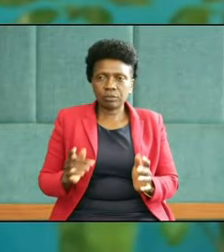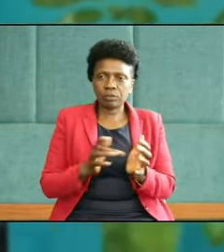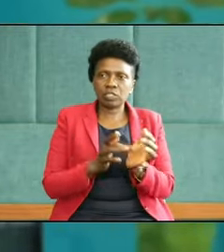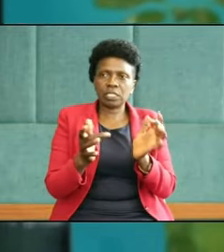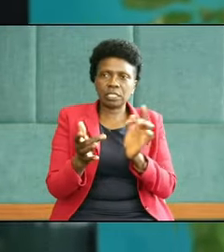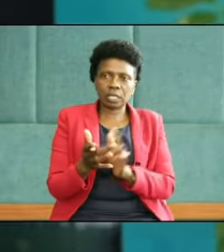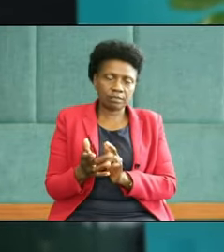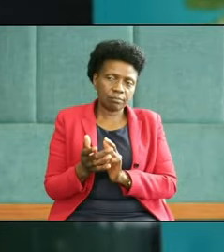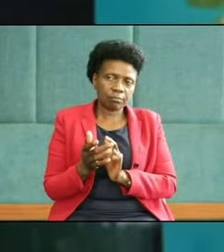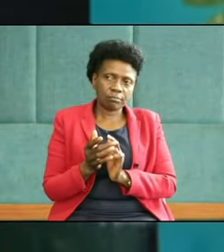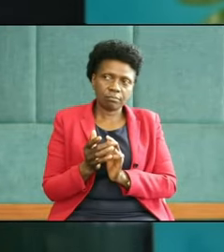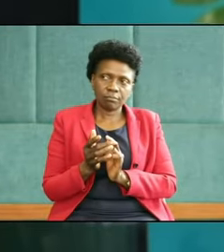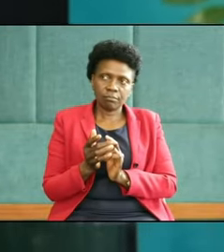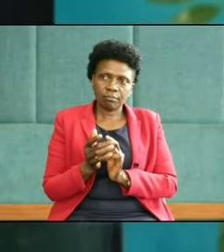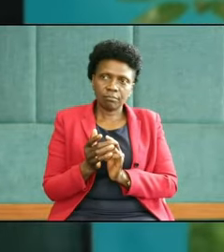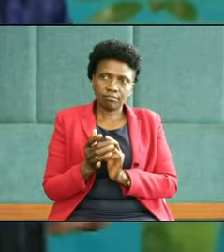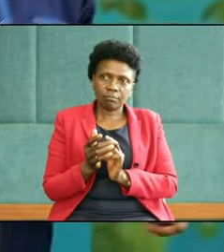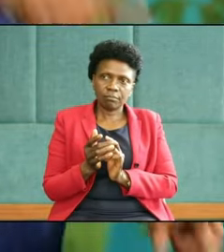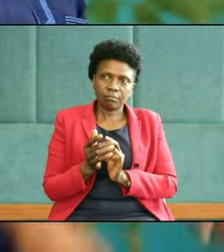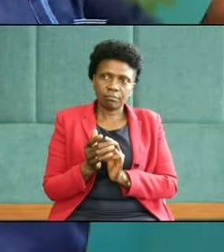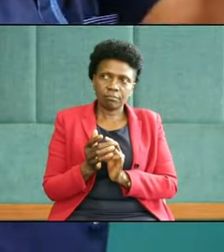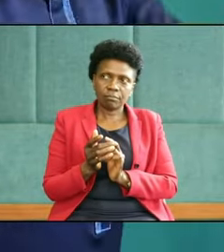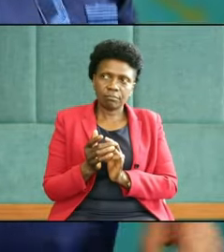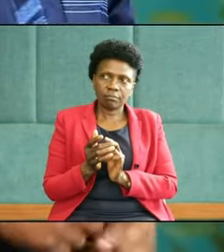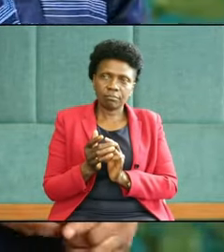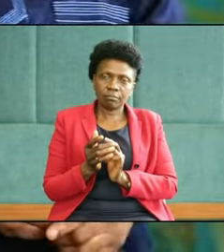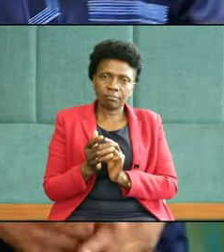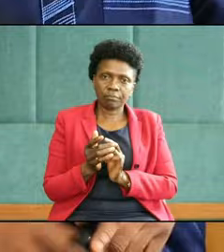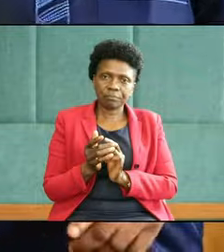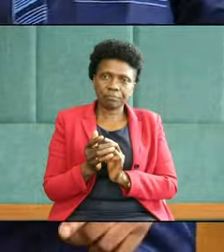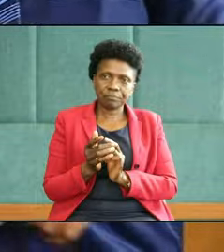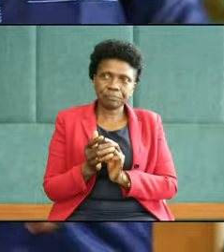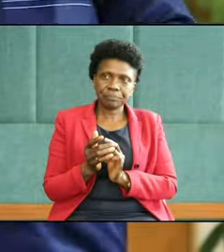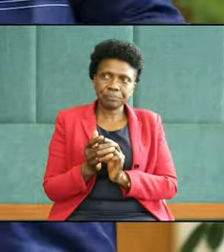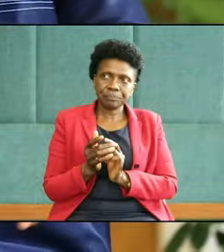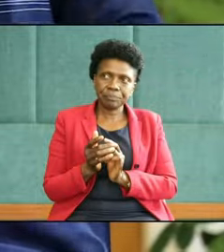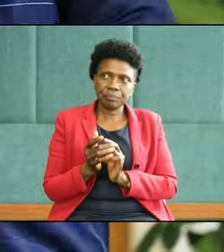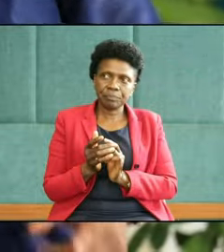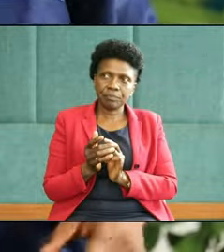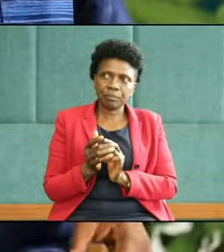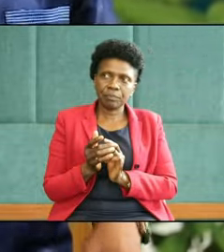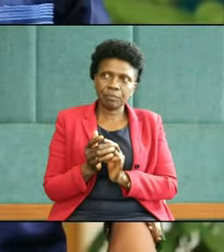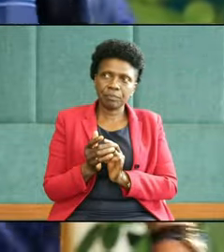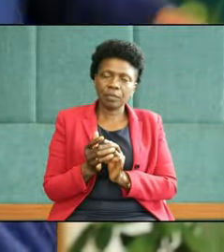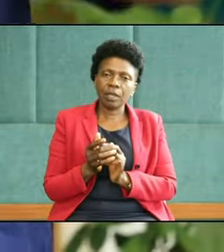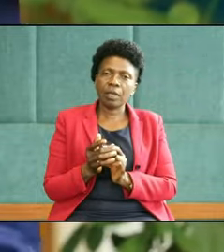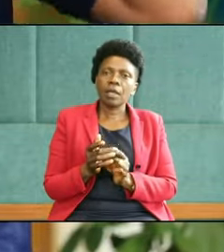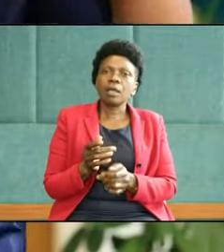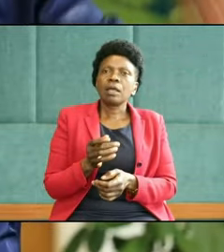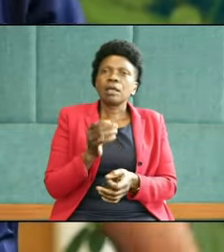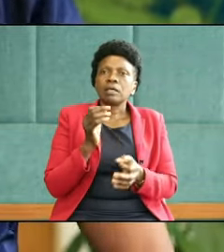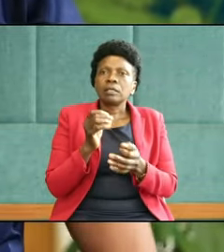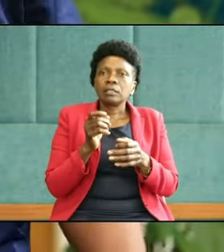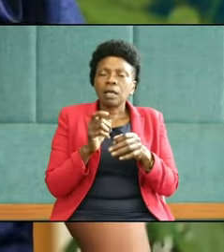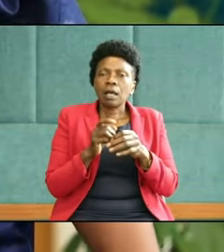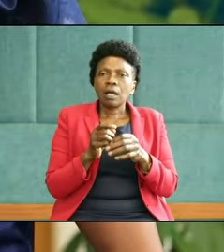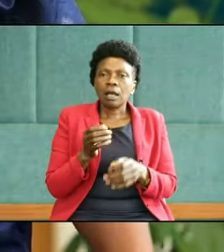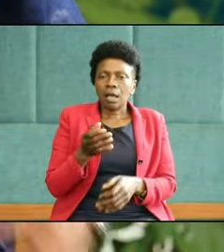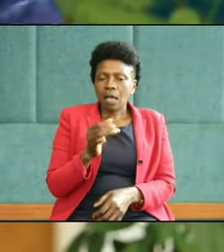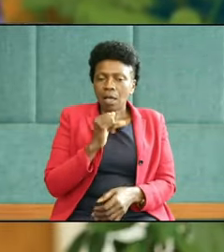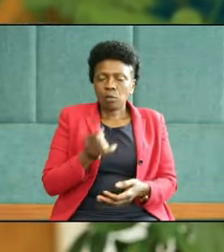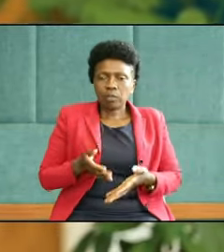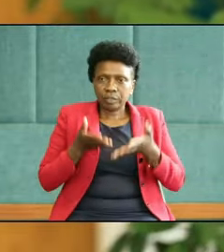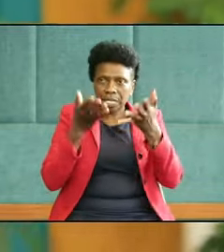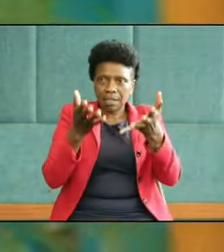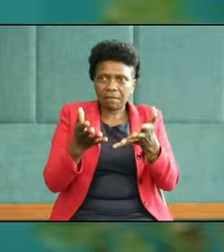going to be checking up on them. When they don't have schedule, I tell them, when you come, I will take care of your transport. When you come, I will take care of a transportation will be made